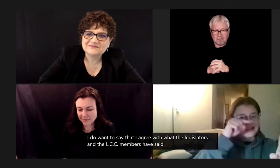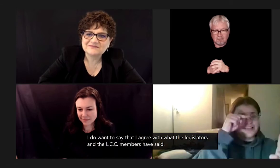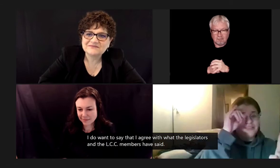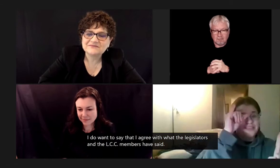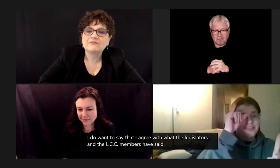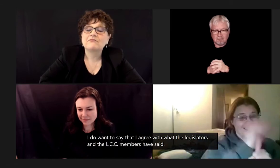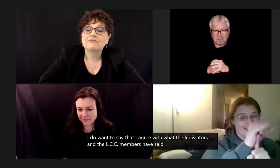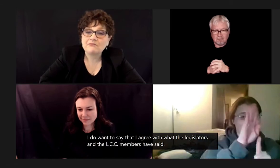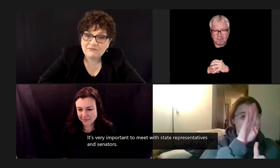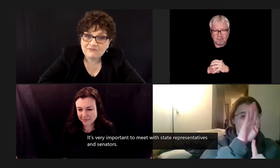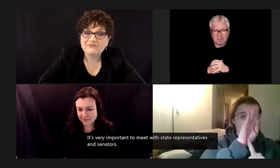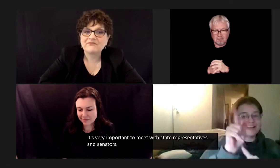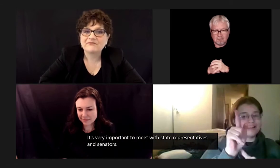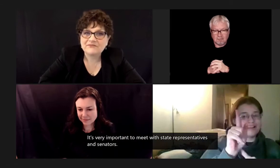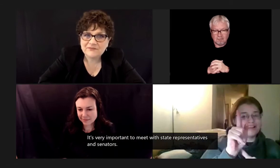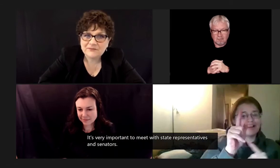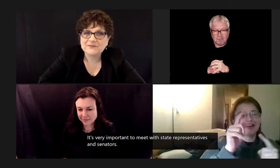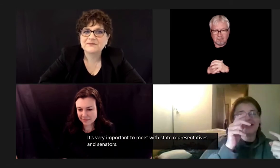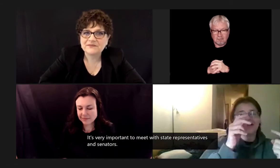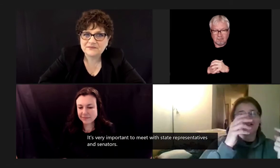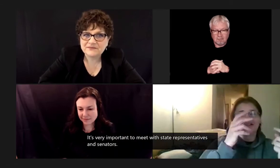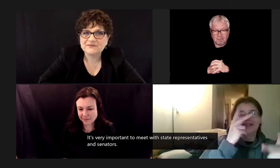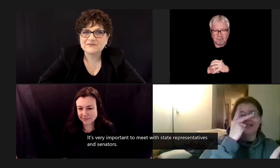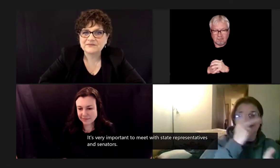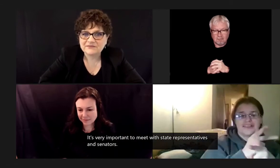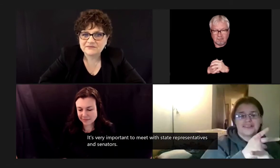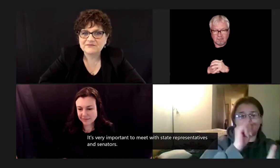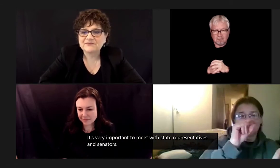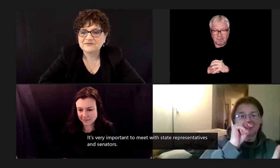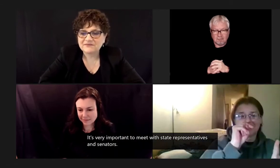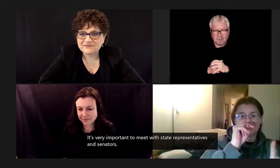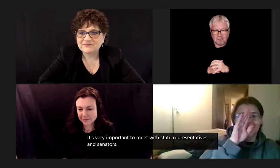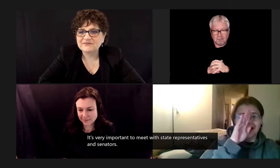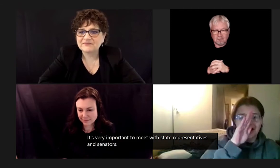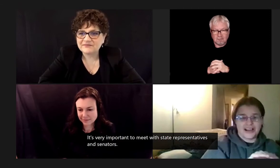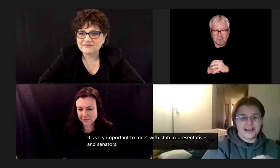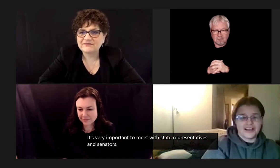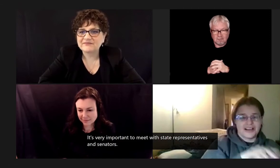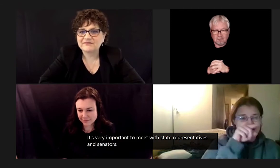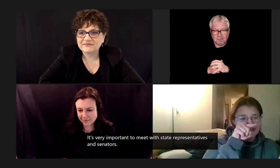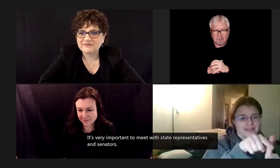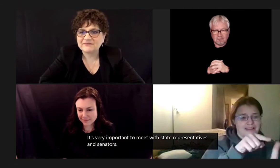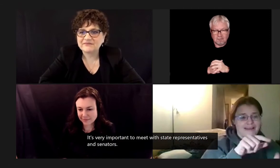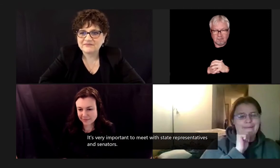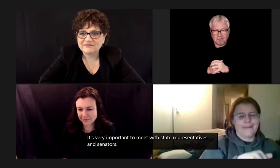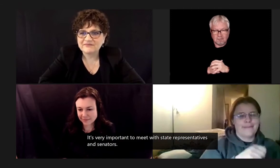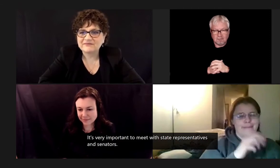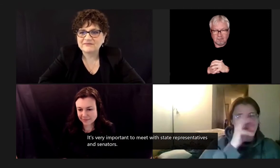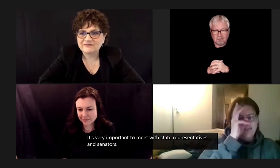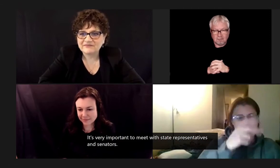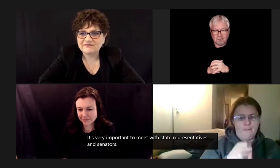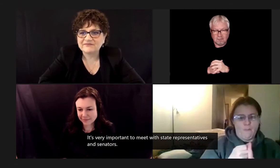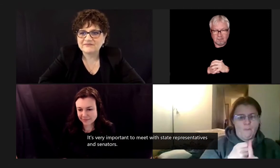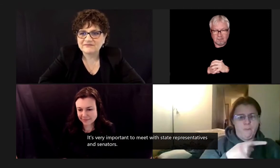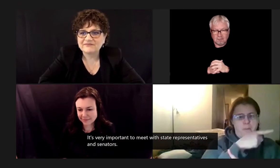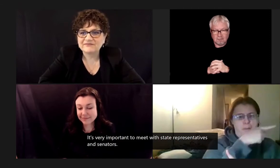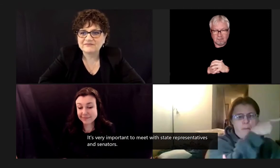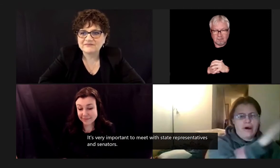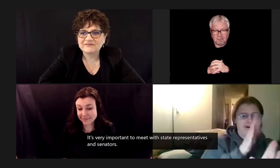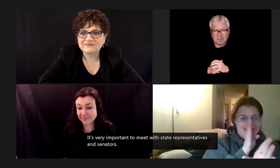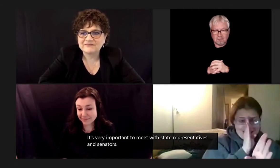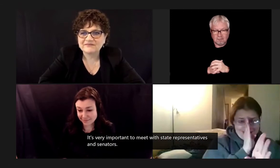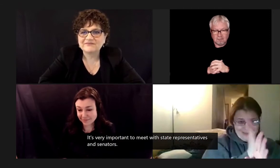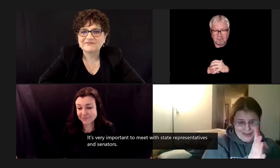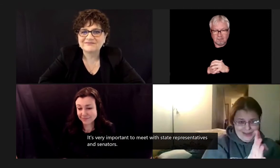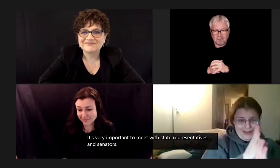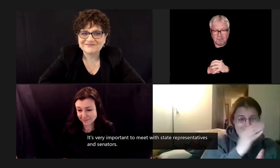It's important to tell your personal story that is in relation to the bill that you're asking them to work